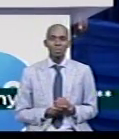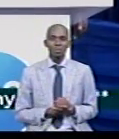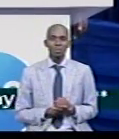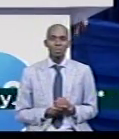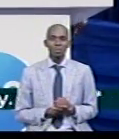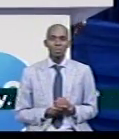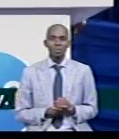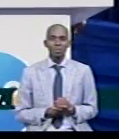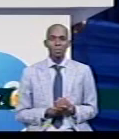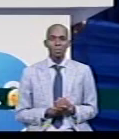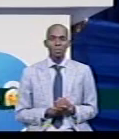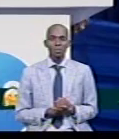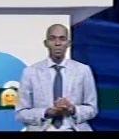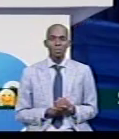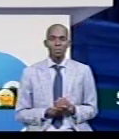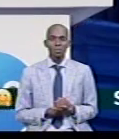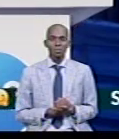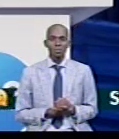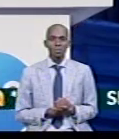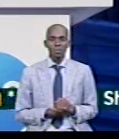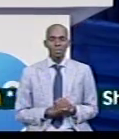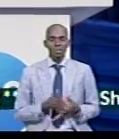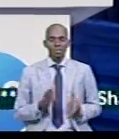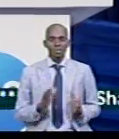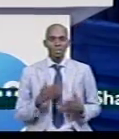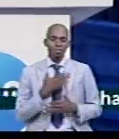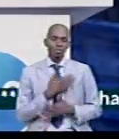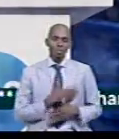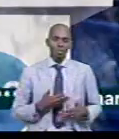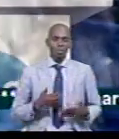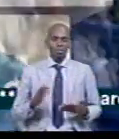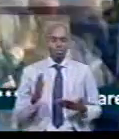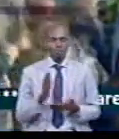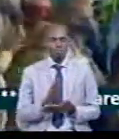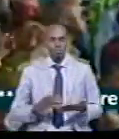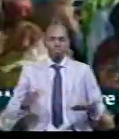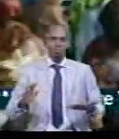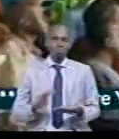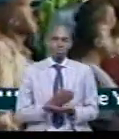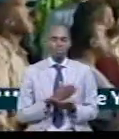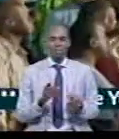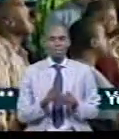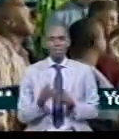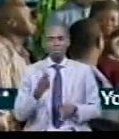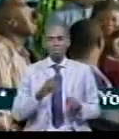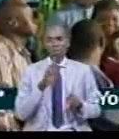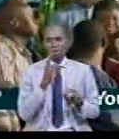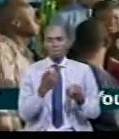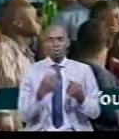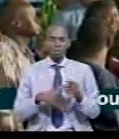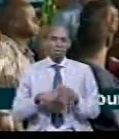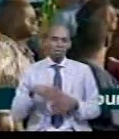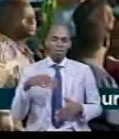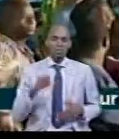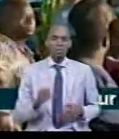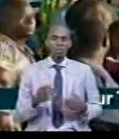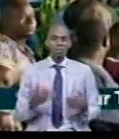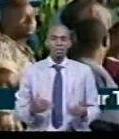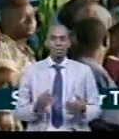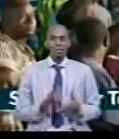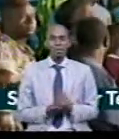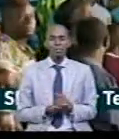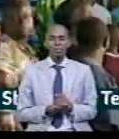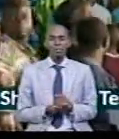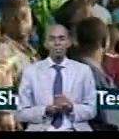The orchestra, you can give us a song as the people are coming forward. Please bring them out. And the pastors